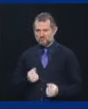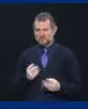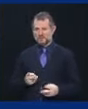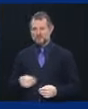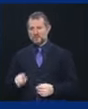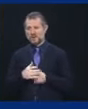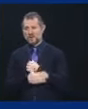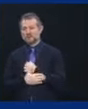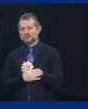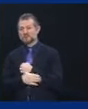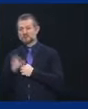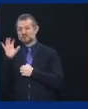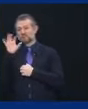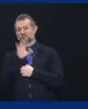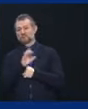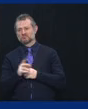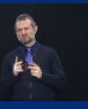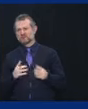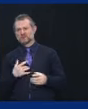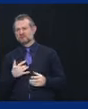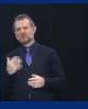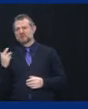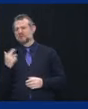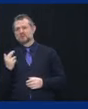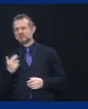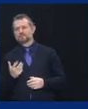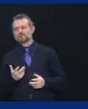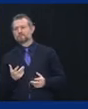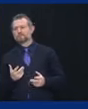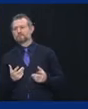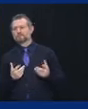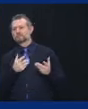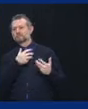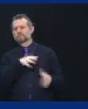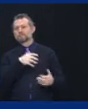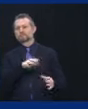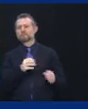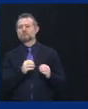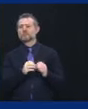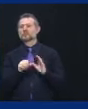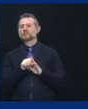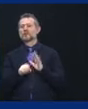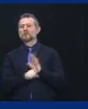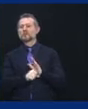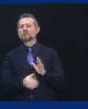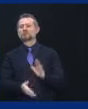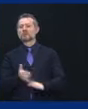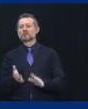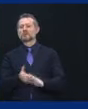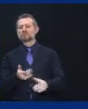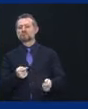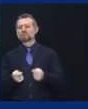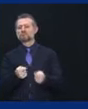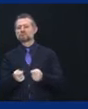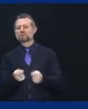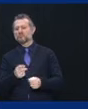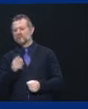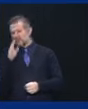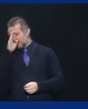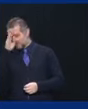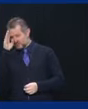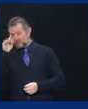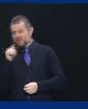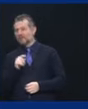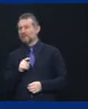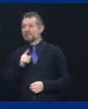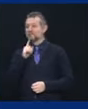is due to those resources going to state-run clinics, bypassing counties and hospitals. So my question, are counties without a state-run